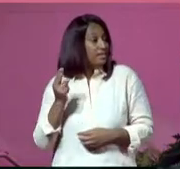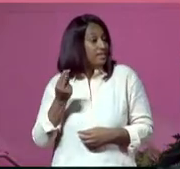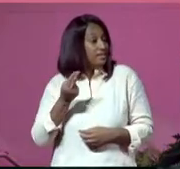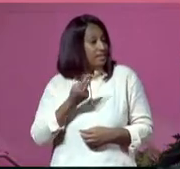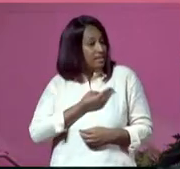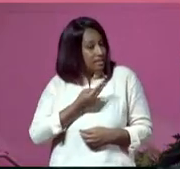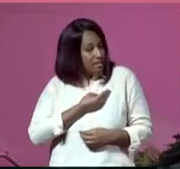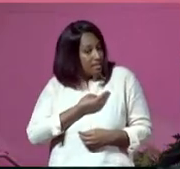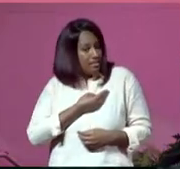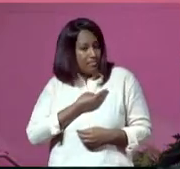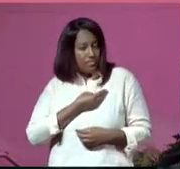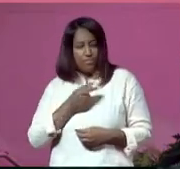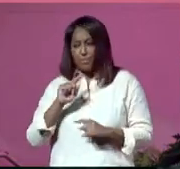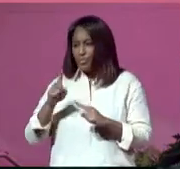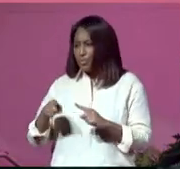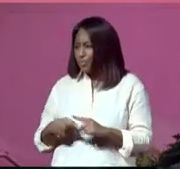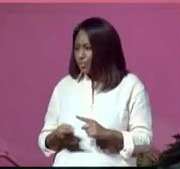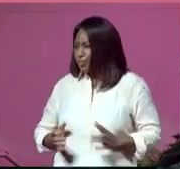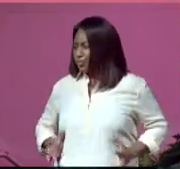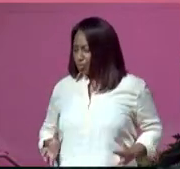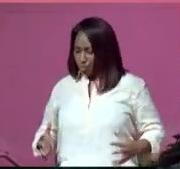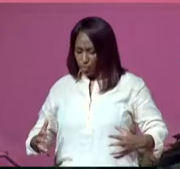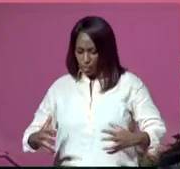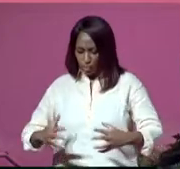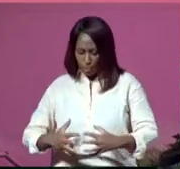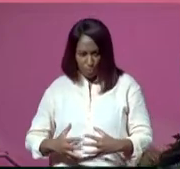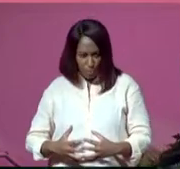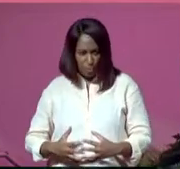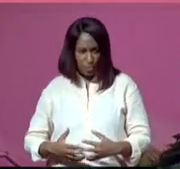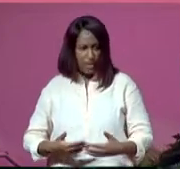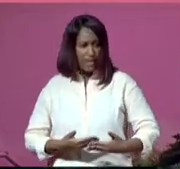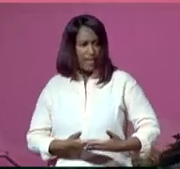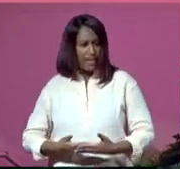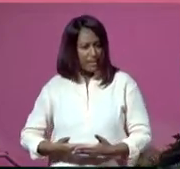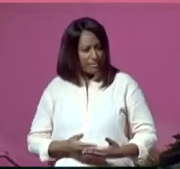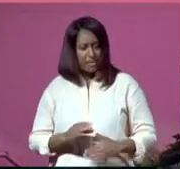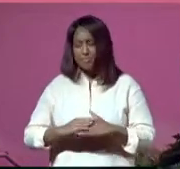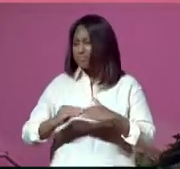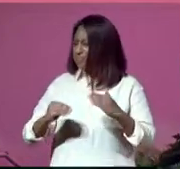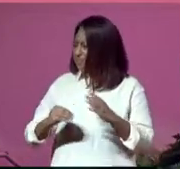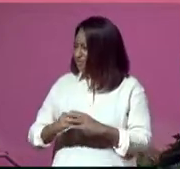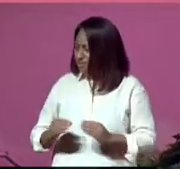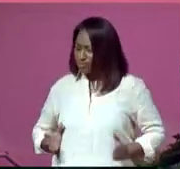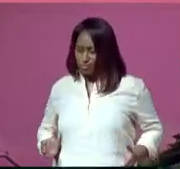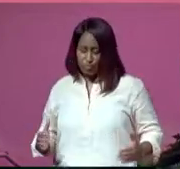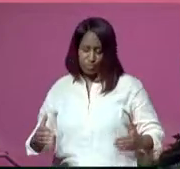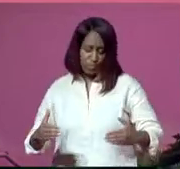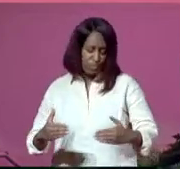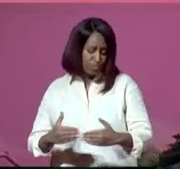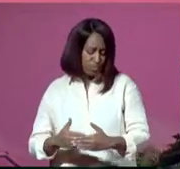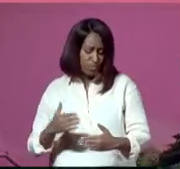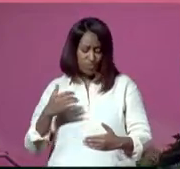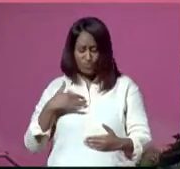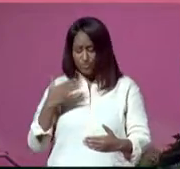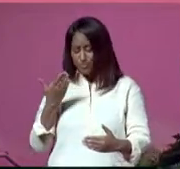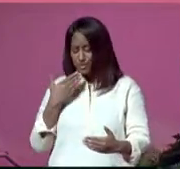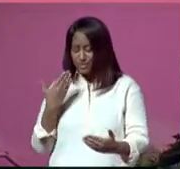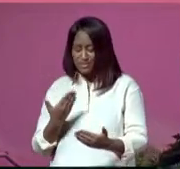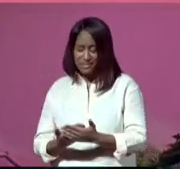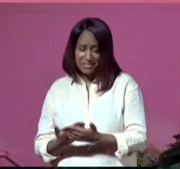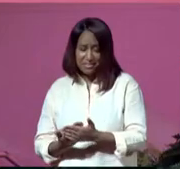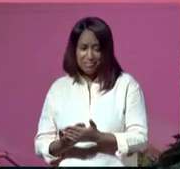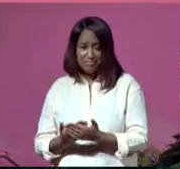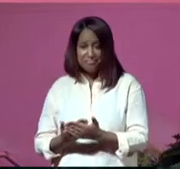womb. If you think about it, a baby is comfortable inside the womb of the mother. It's warm, though dark it may be.